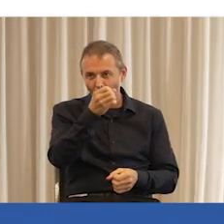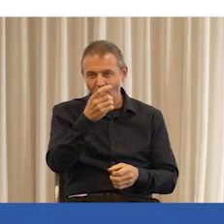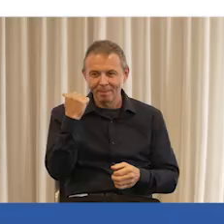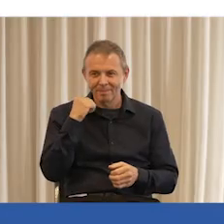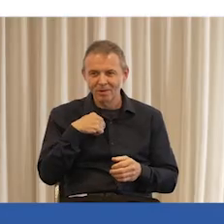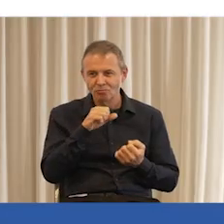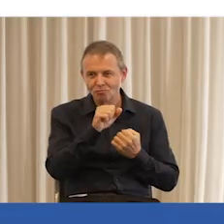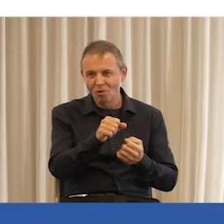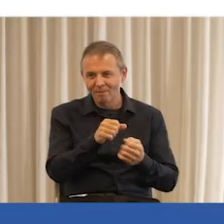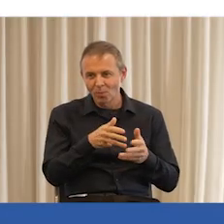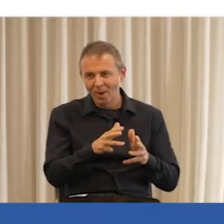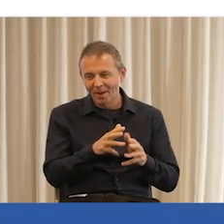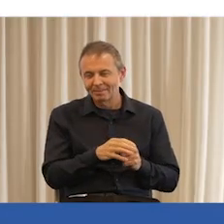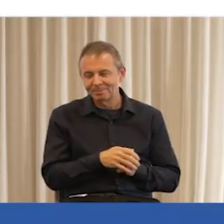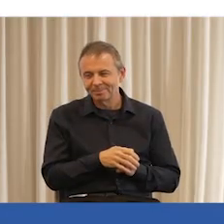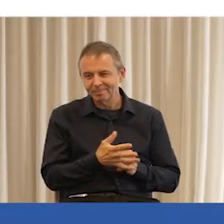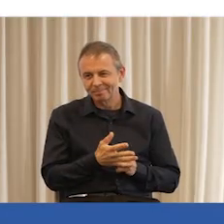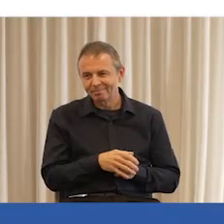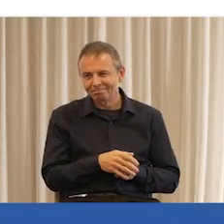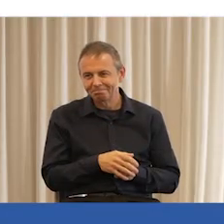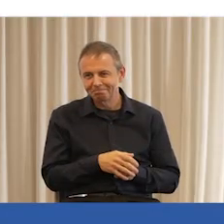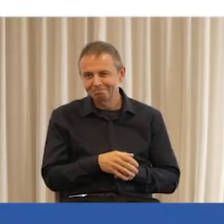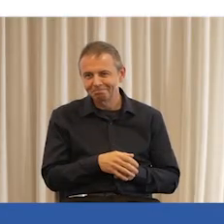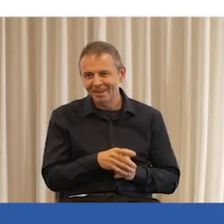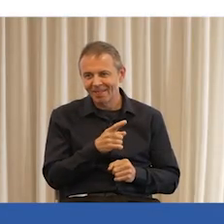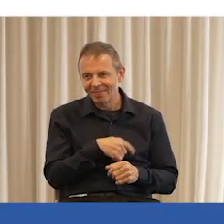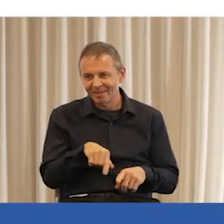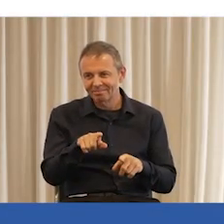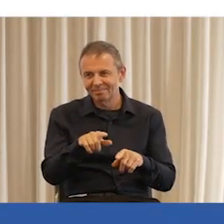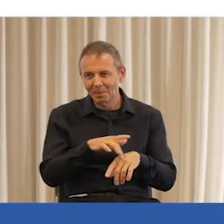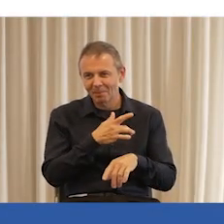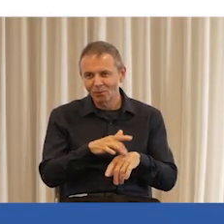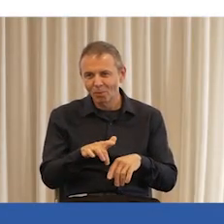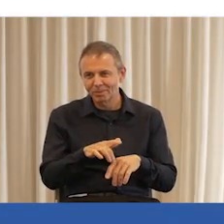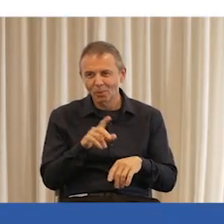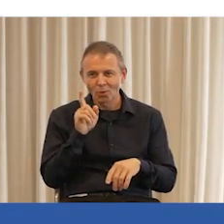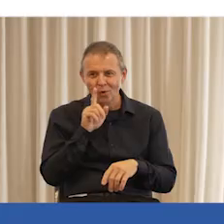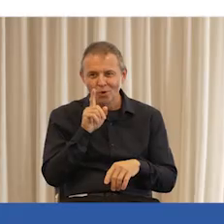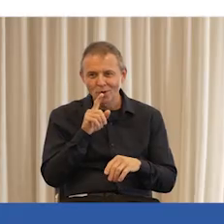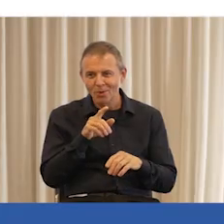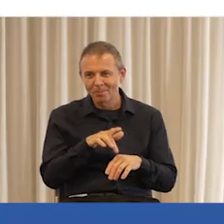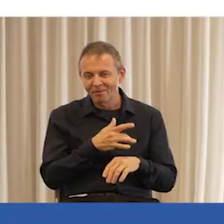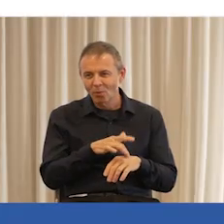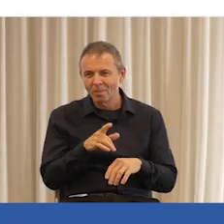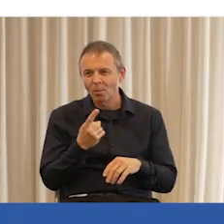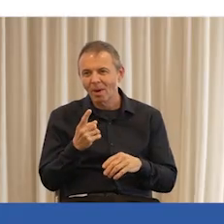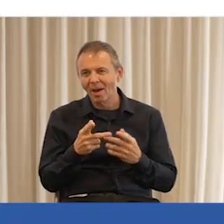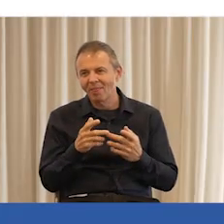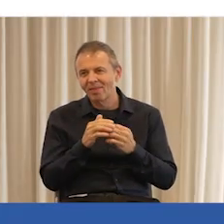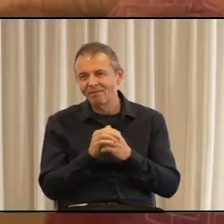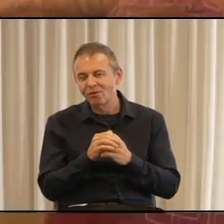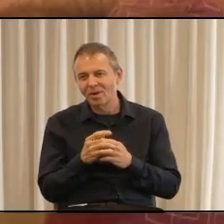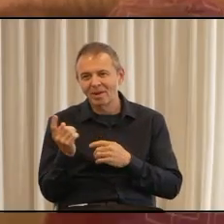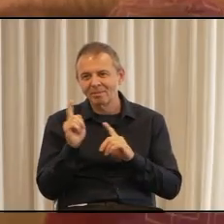driveway, and basically they did a performance. All the girls performed, and one of her other friends also played